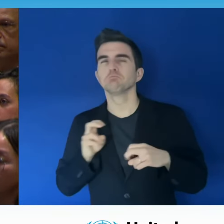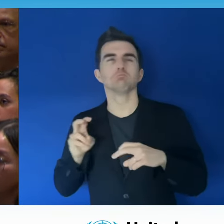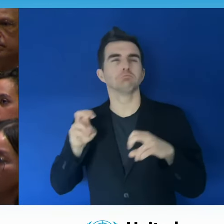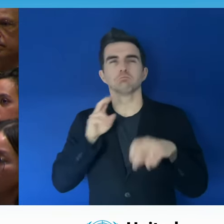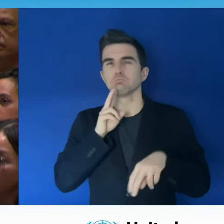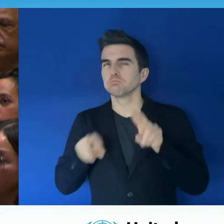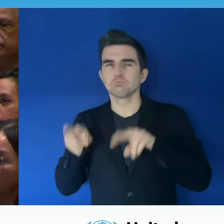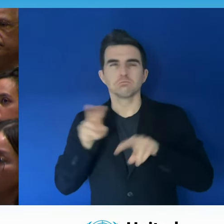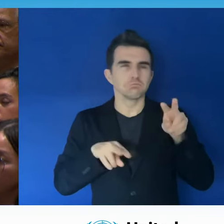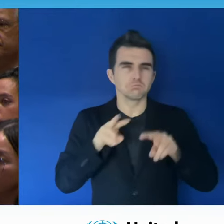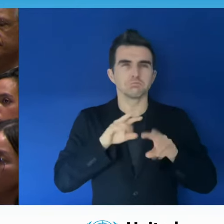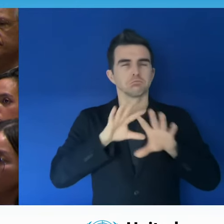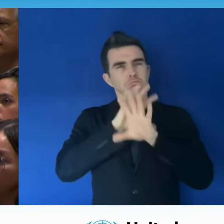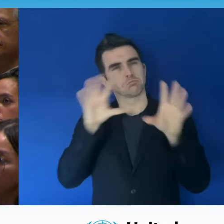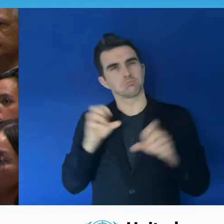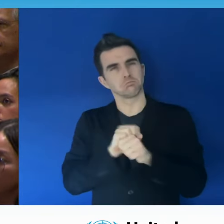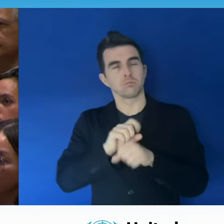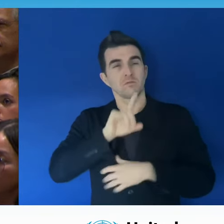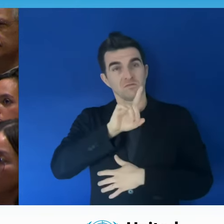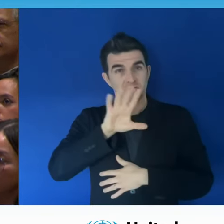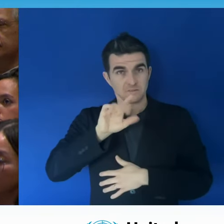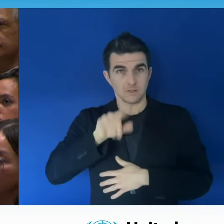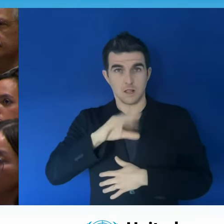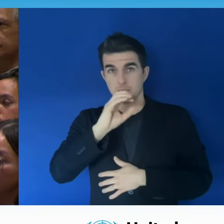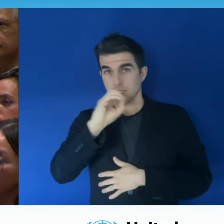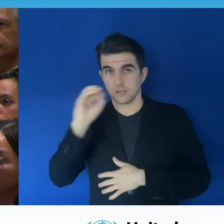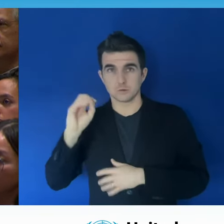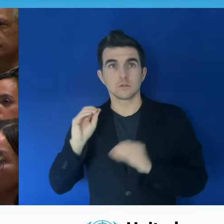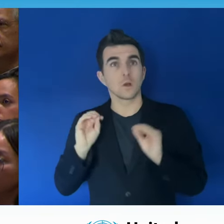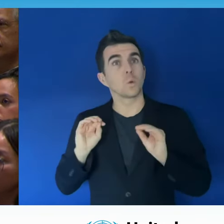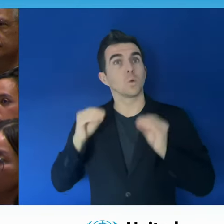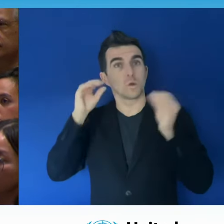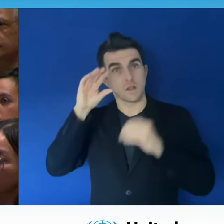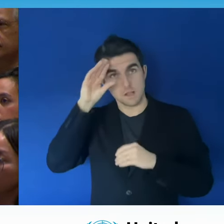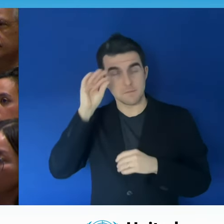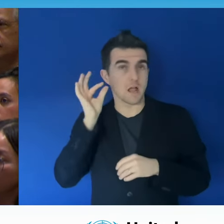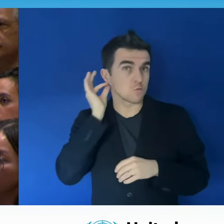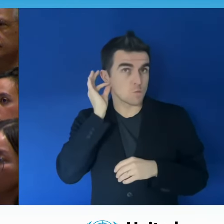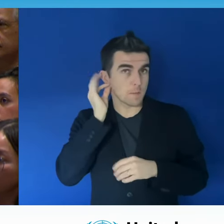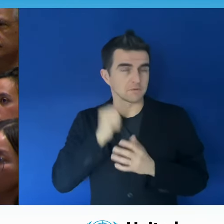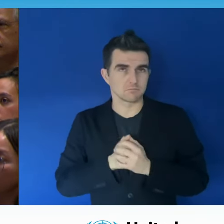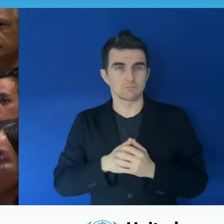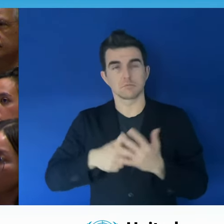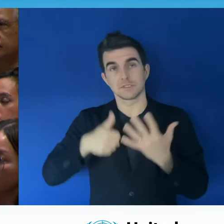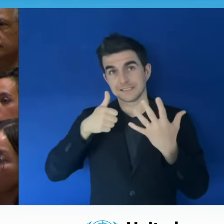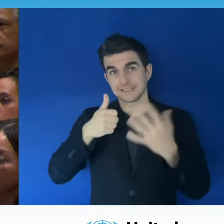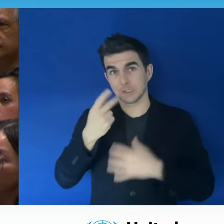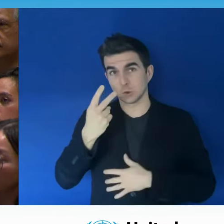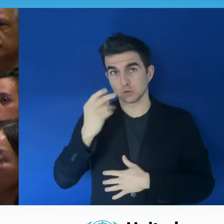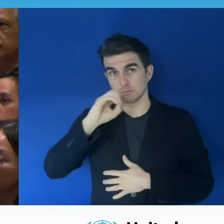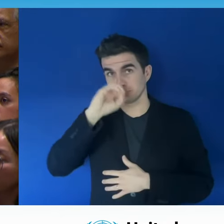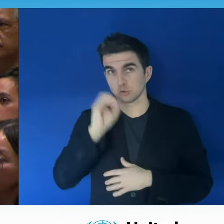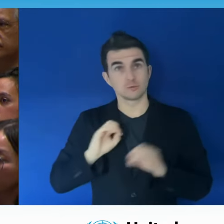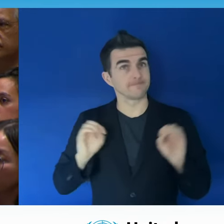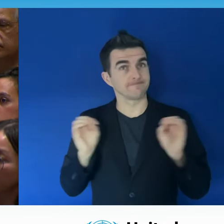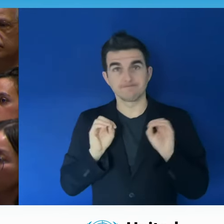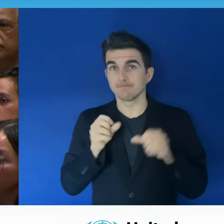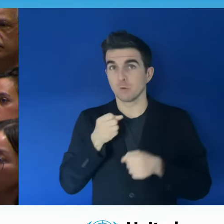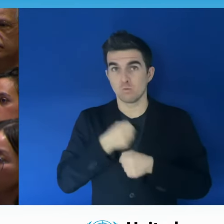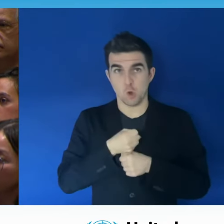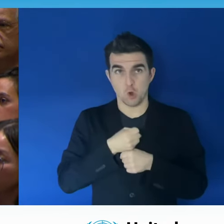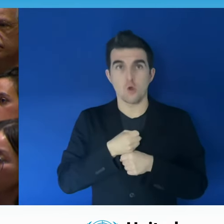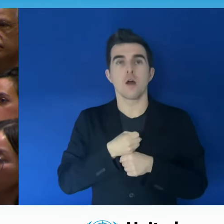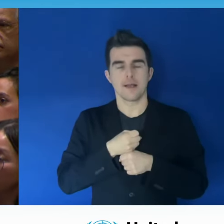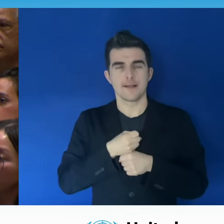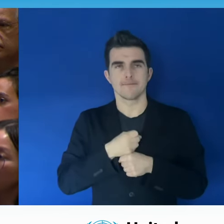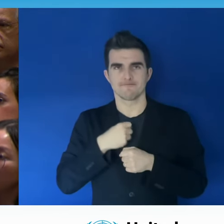women. 62% were unemployed. That is why we launched a national vision for youth. One of the pillars of